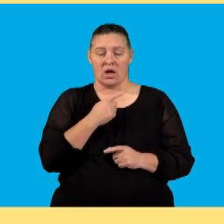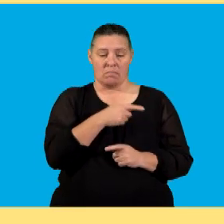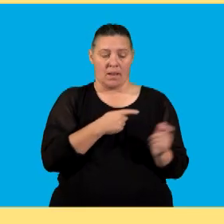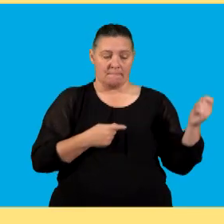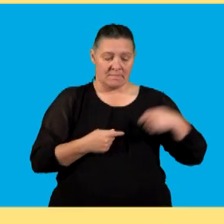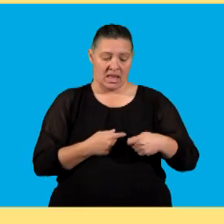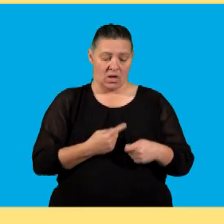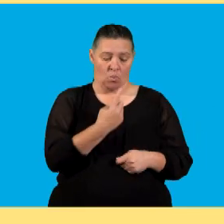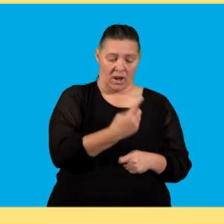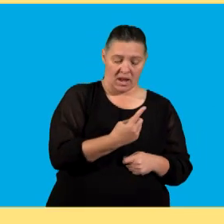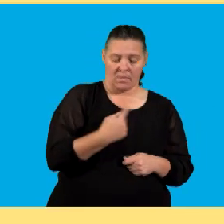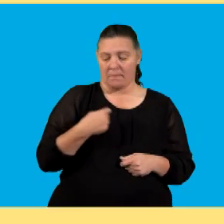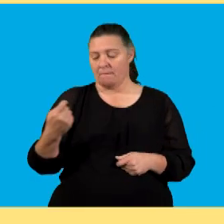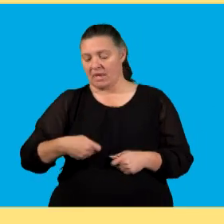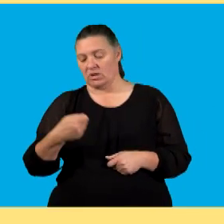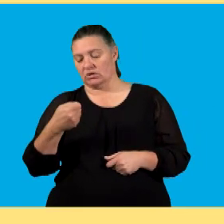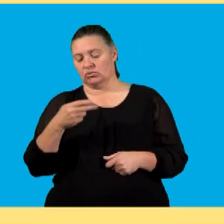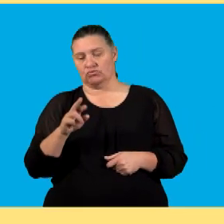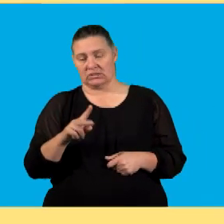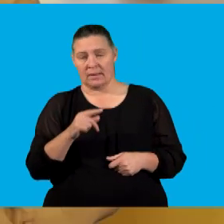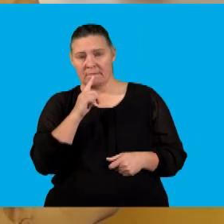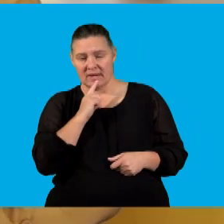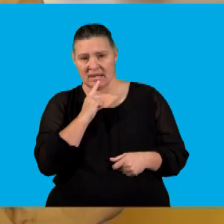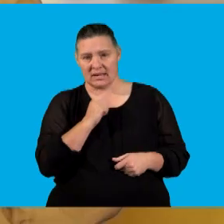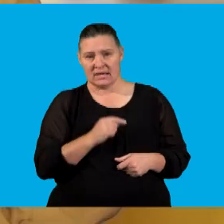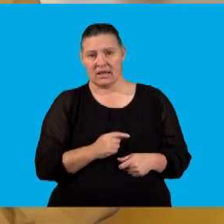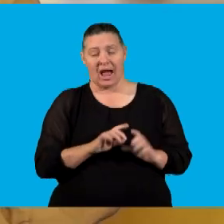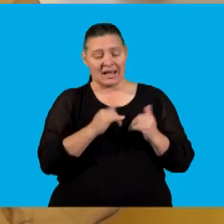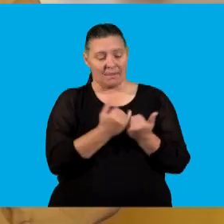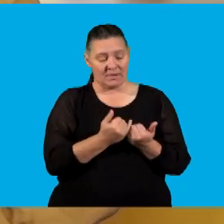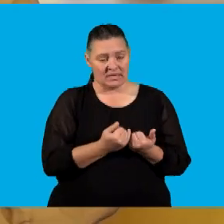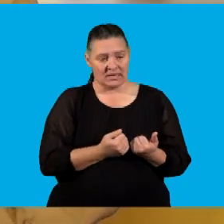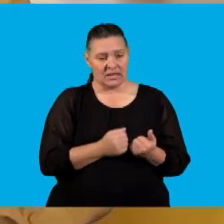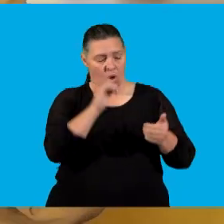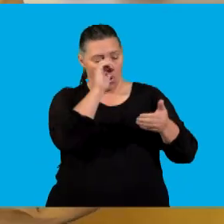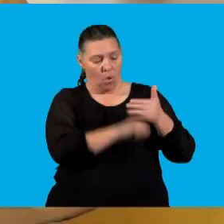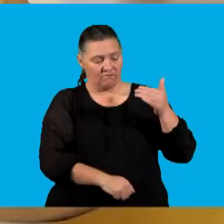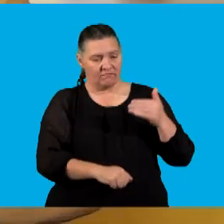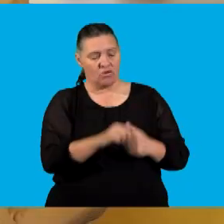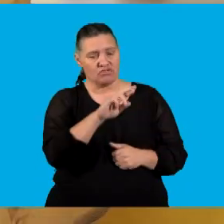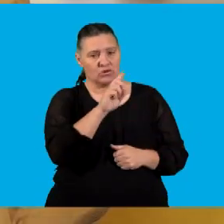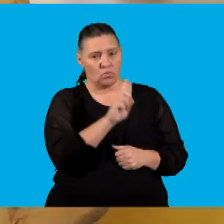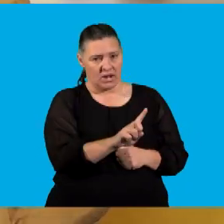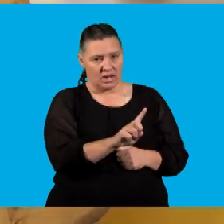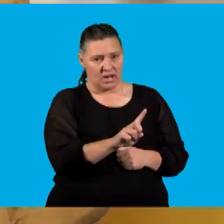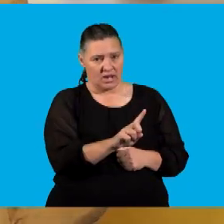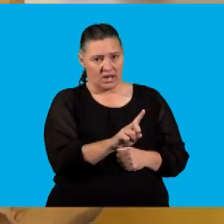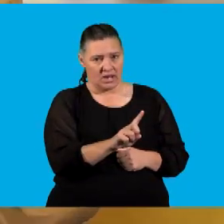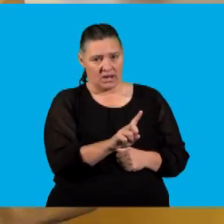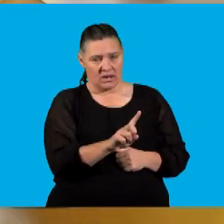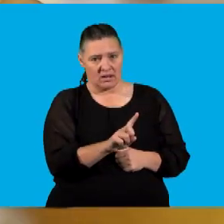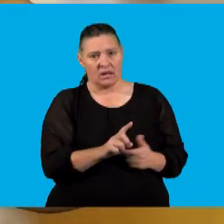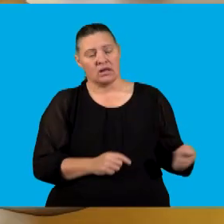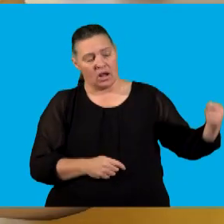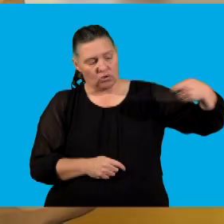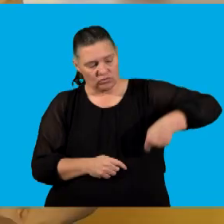every 1 rand. What that means is, for every 1 rand that the company was deducting, the company is